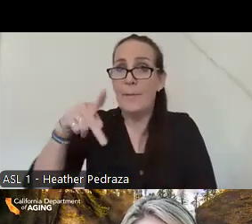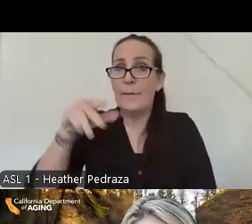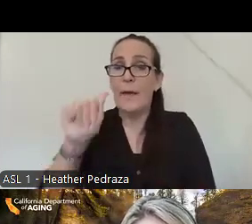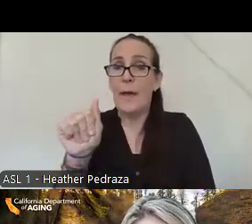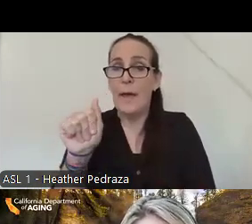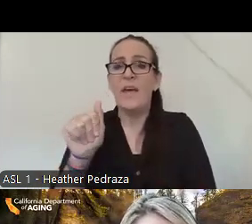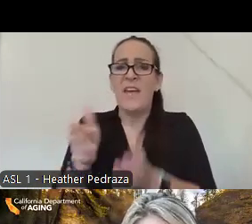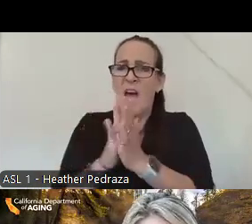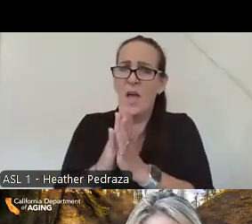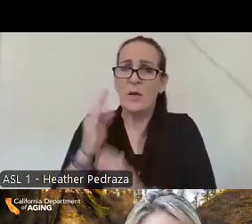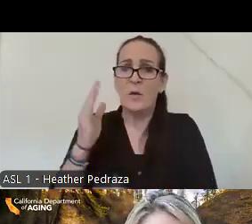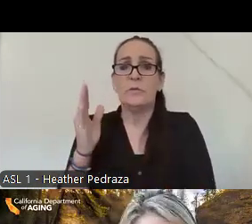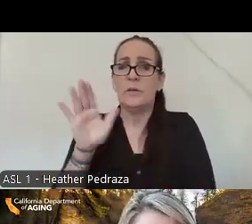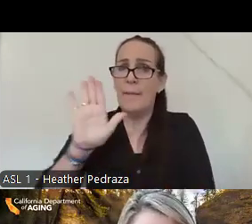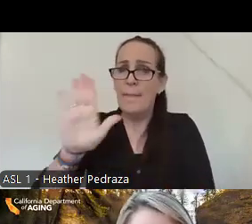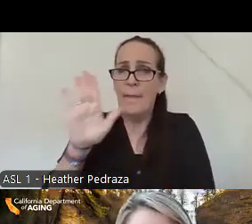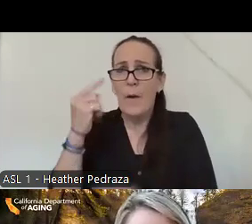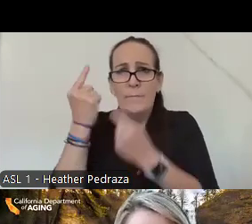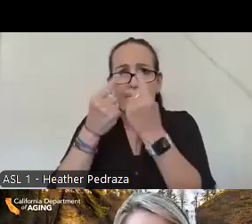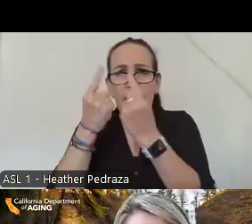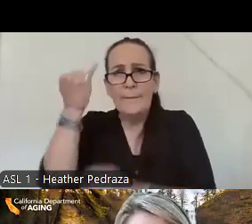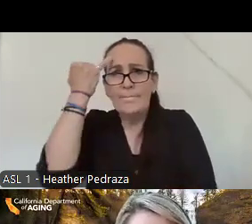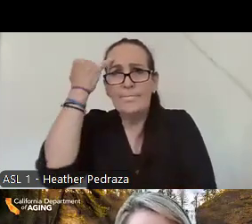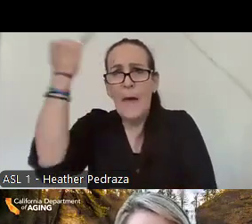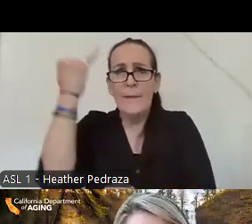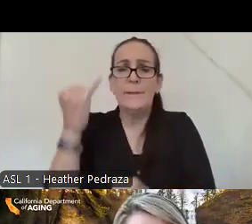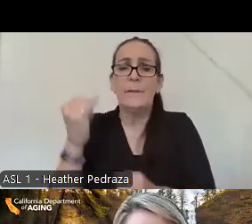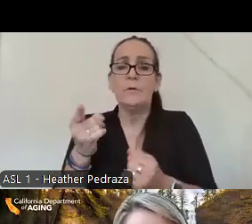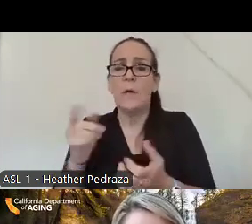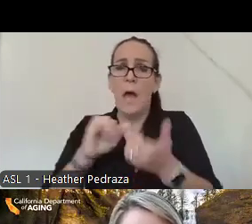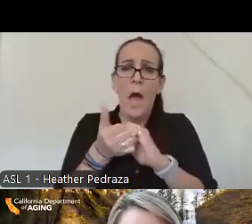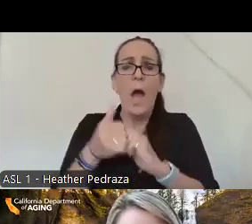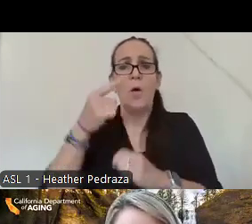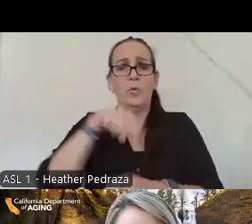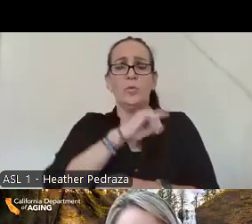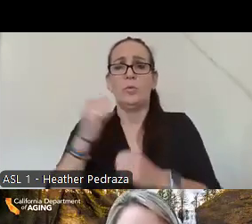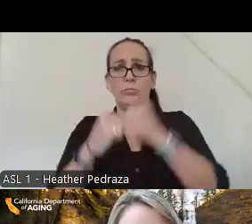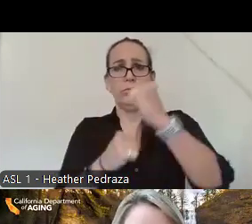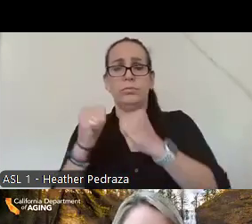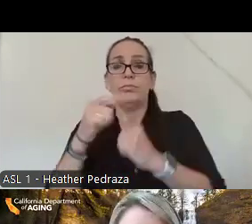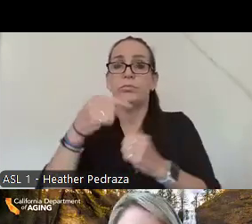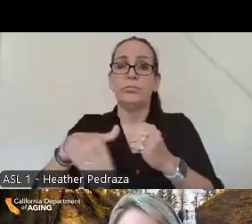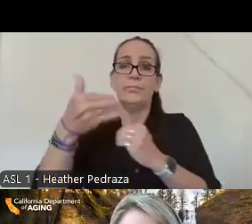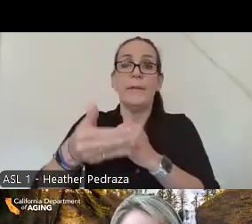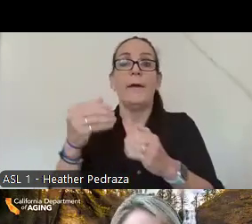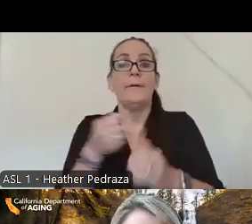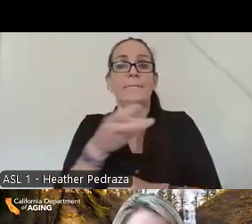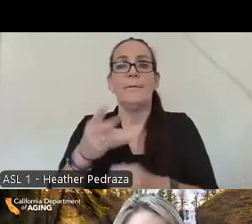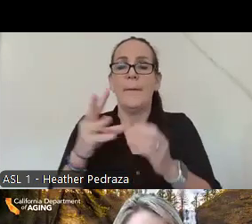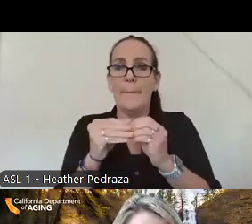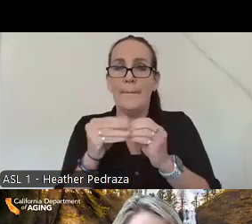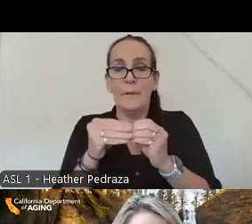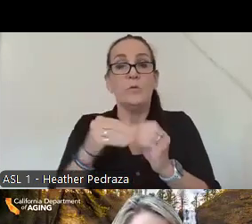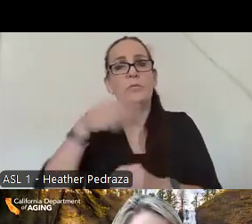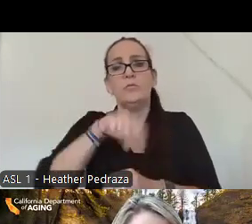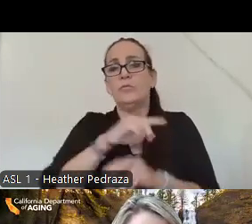input with our ECAD committee on how to structure the next few meetings. So we look forward to that.